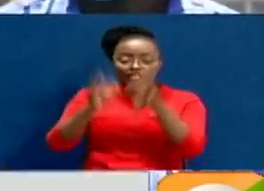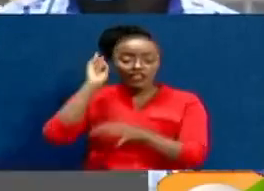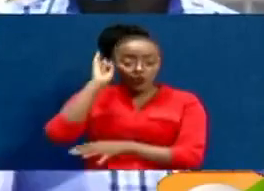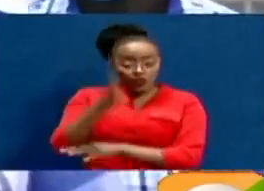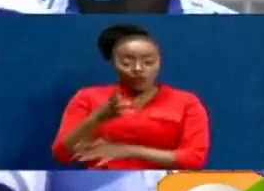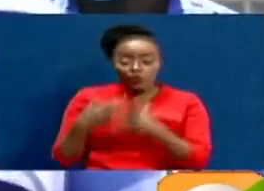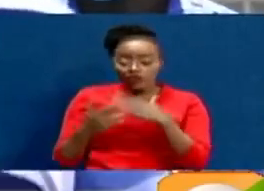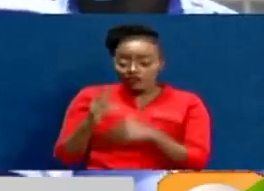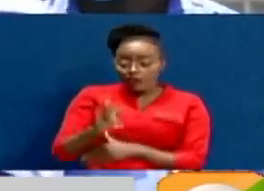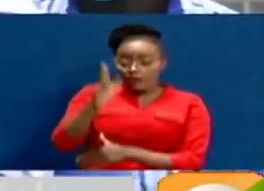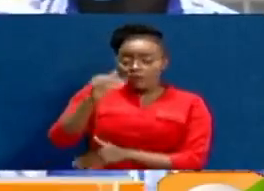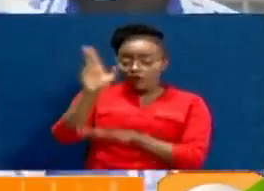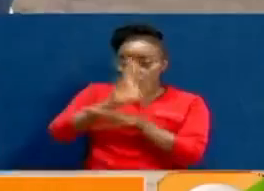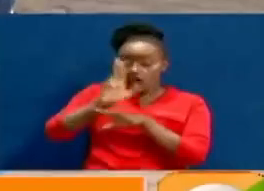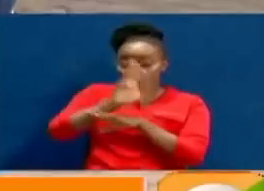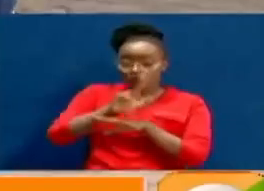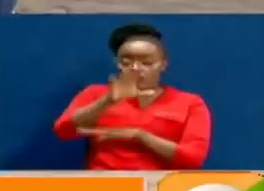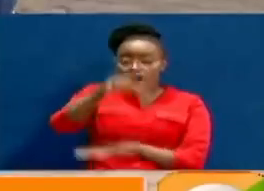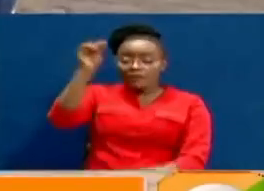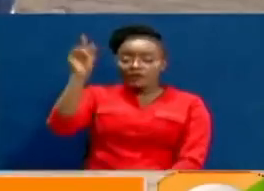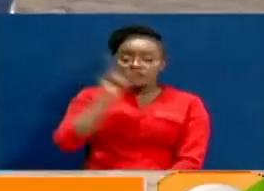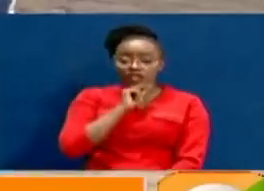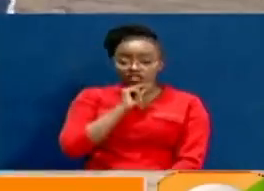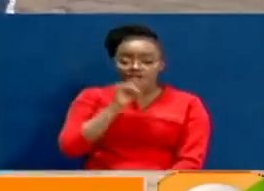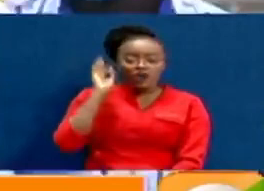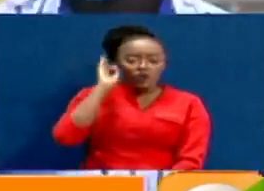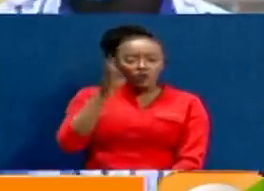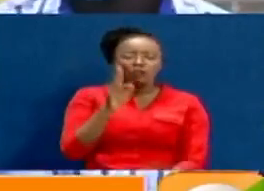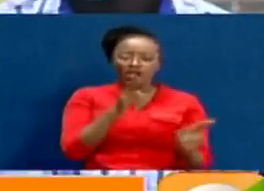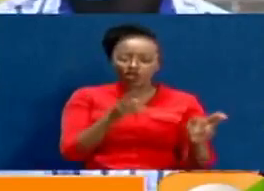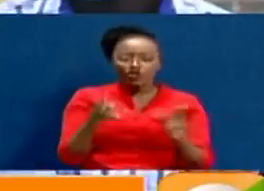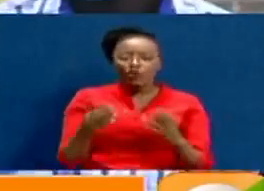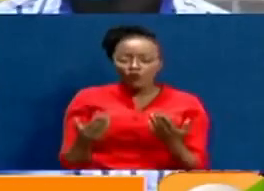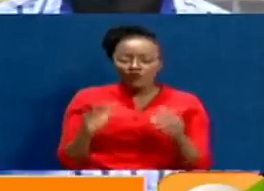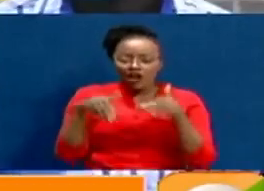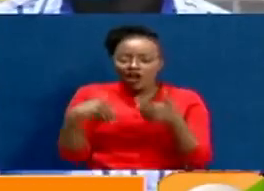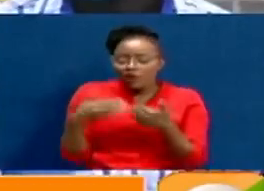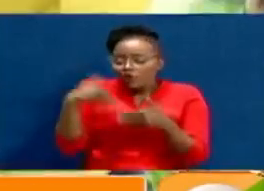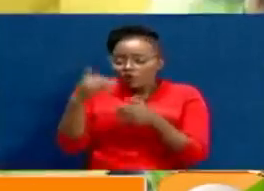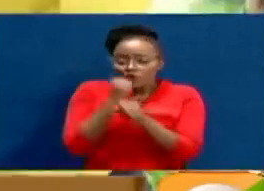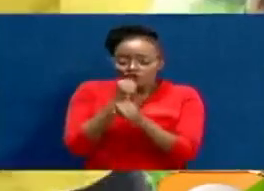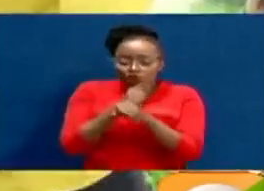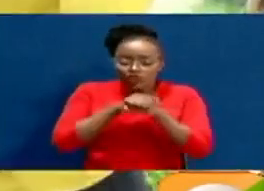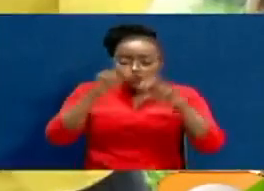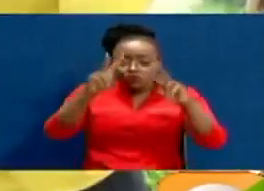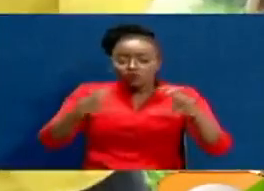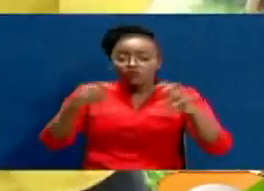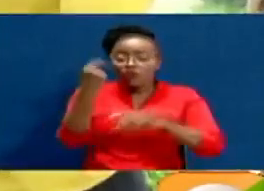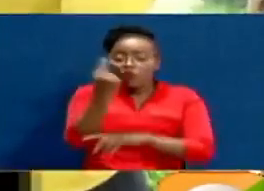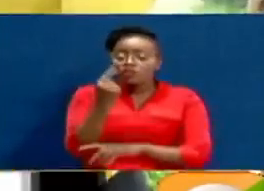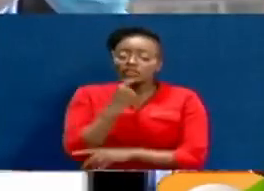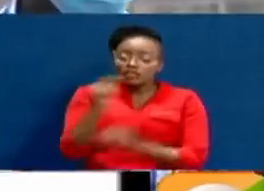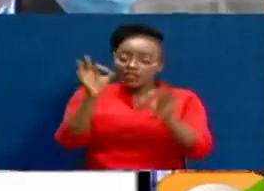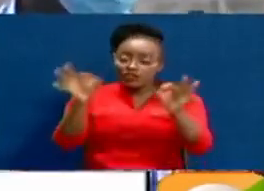silaha alikuwa anatumia imechukuliwa na itapita kawaida vile huwa tunafanya katika hali ya uchunguzi. Ile kitu